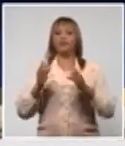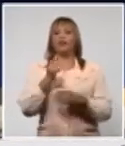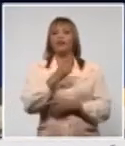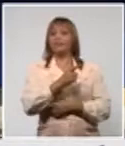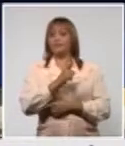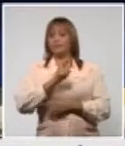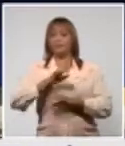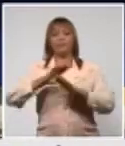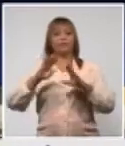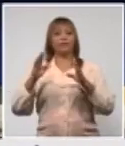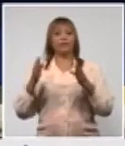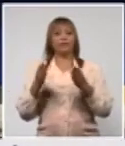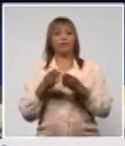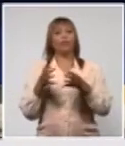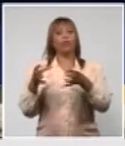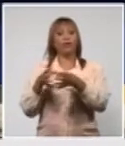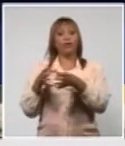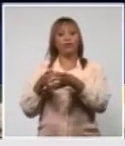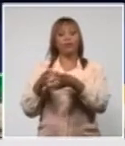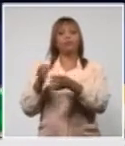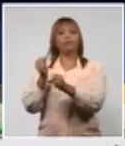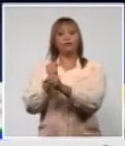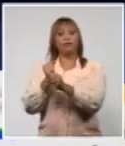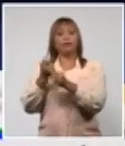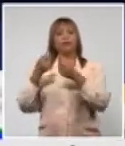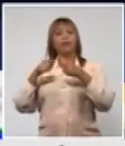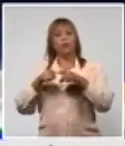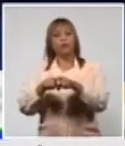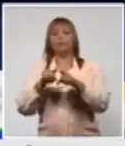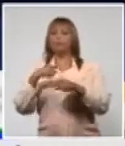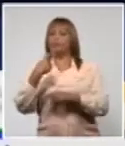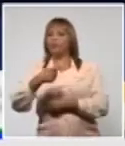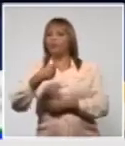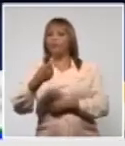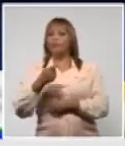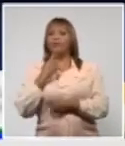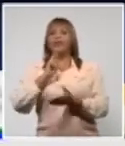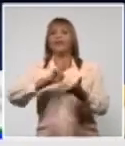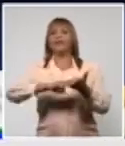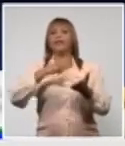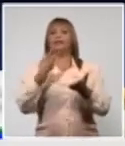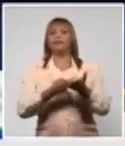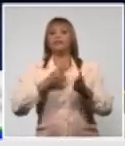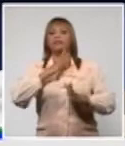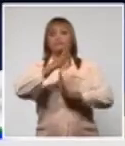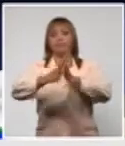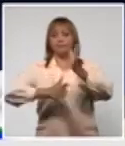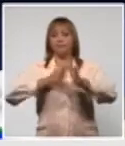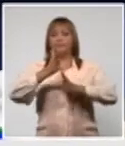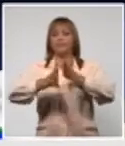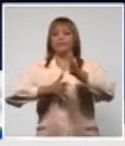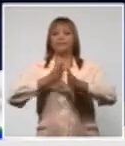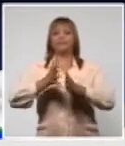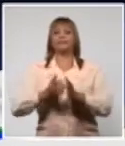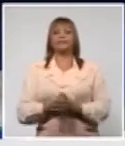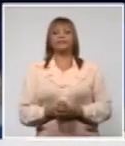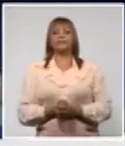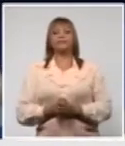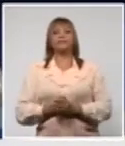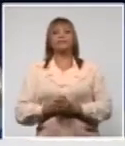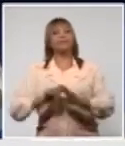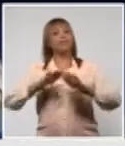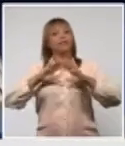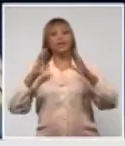Good morning to Abdiel, to everyone who makes possible this broadcast, to the sign language interpreter, and the